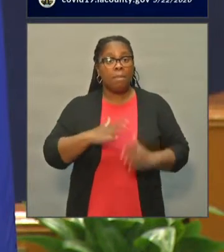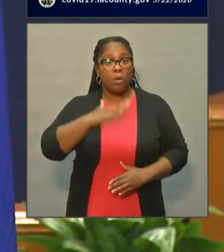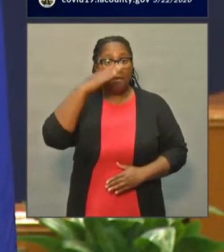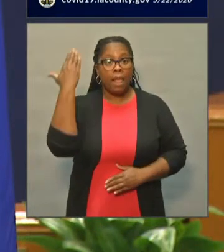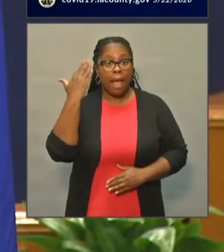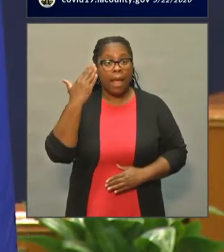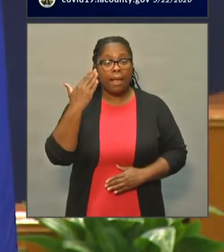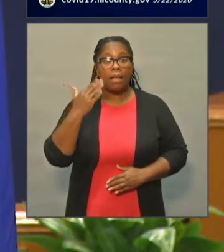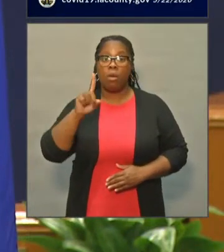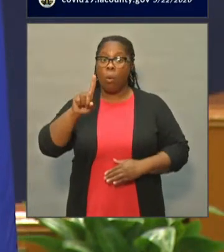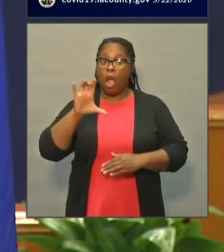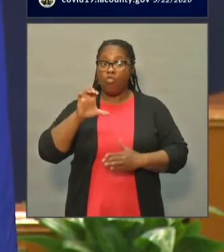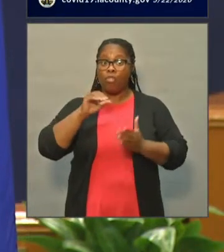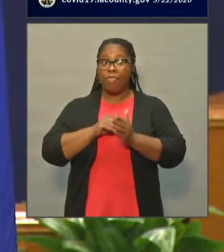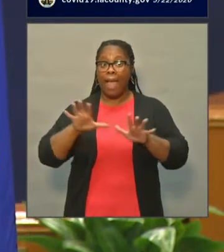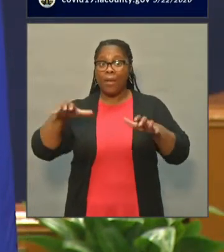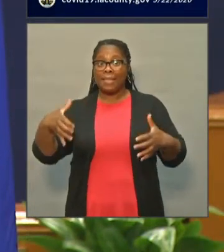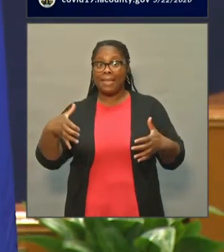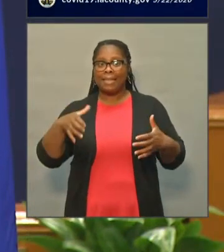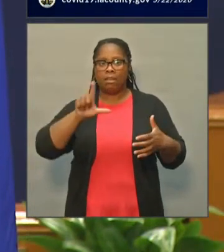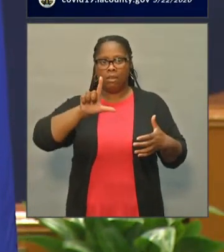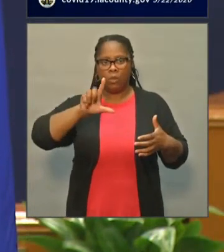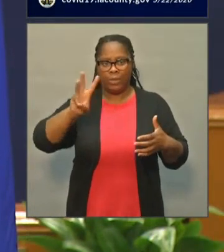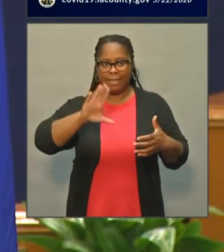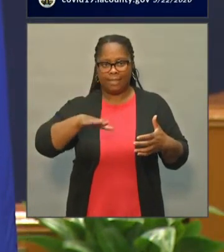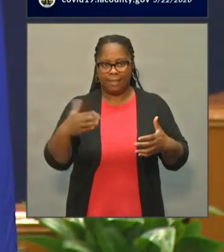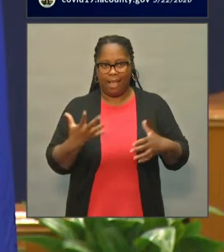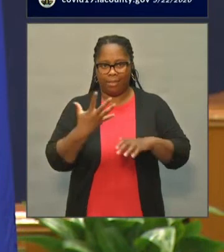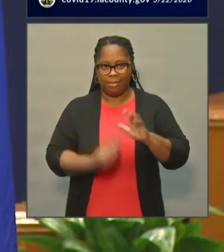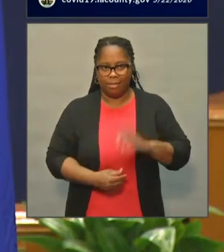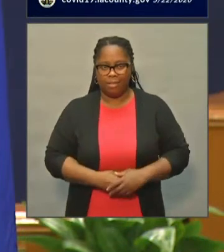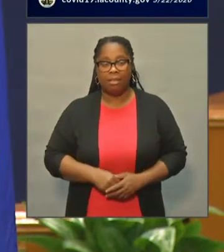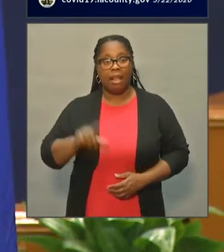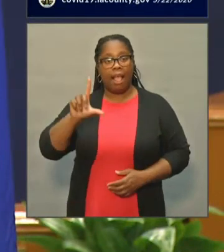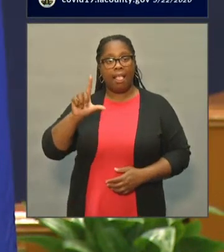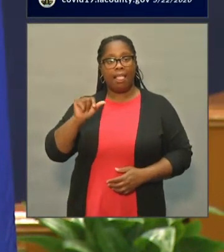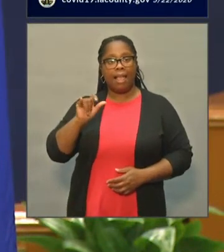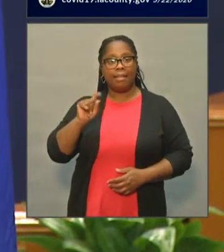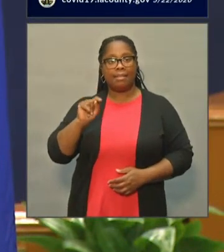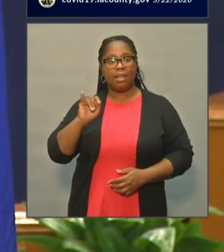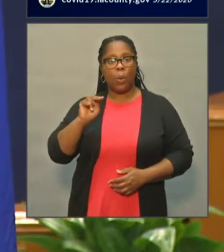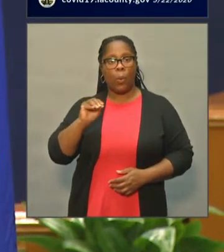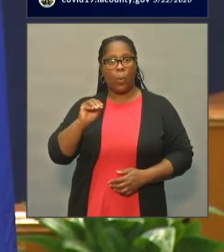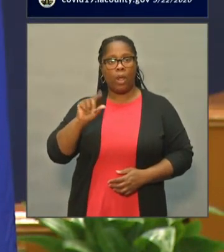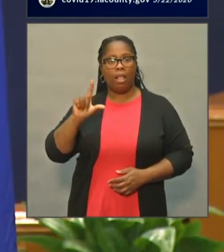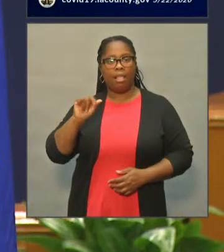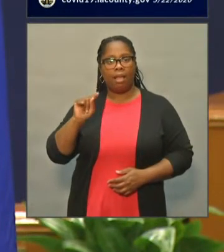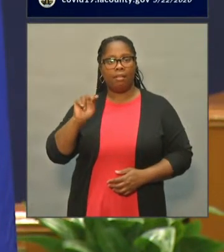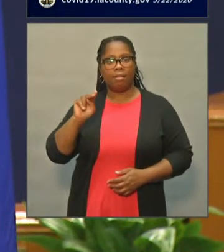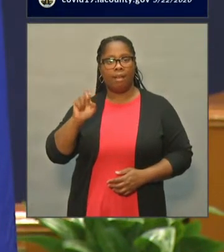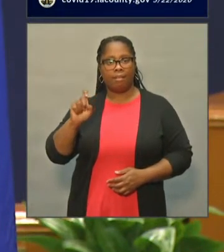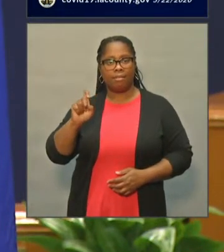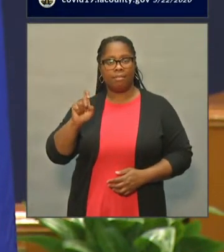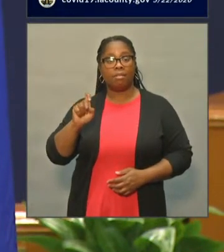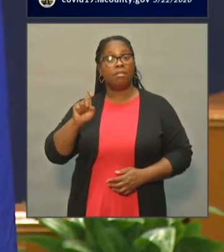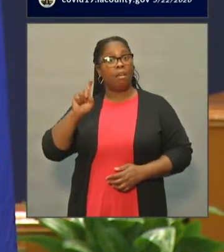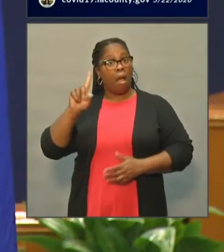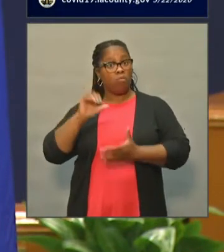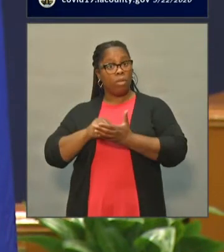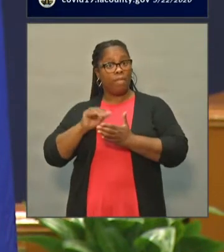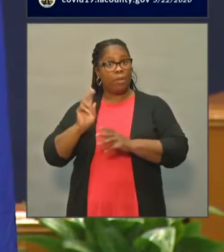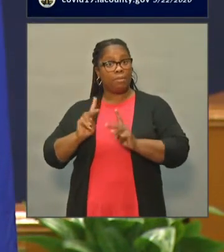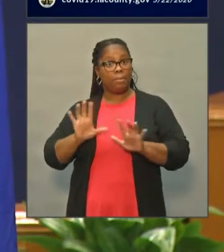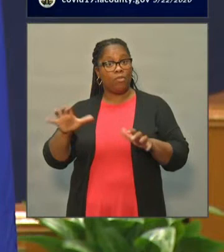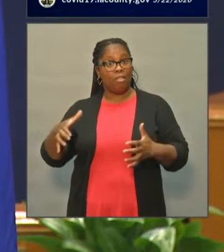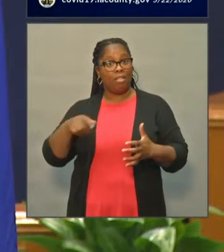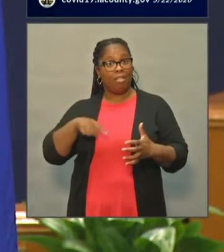people per 100,000. For people who identify as Latino, Latinx, the death rate is 22 deaths per 100,000